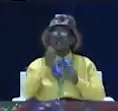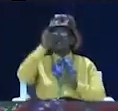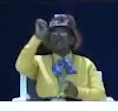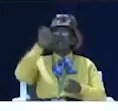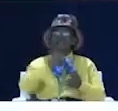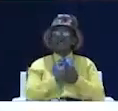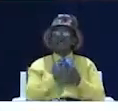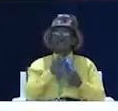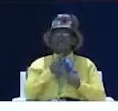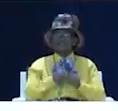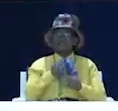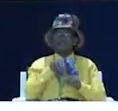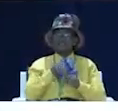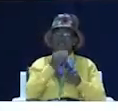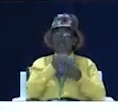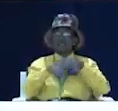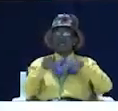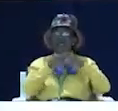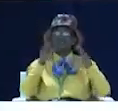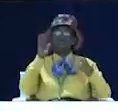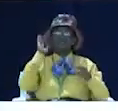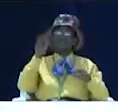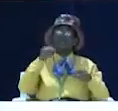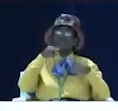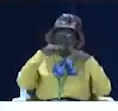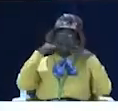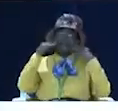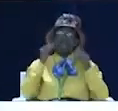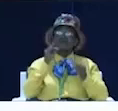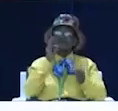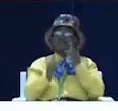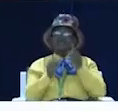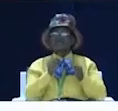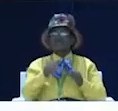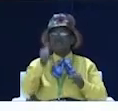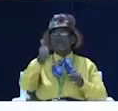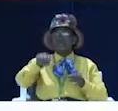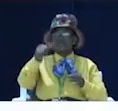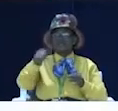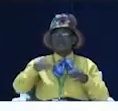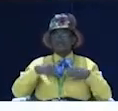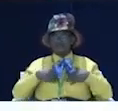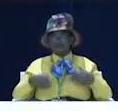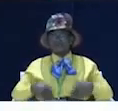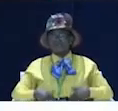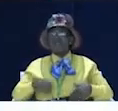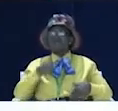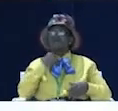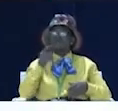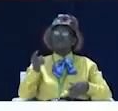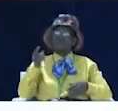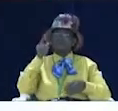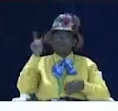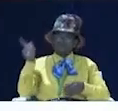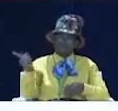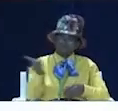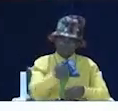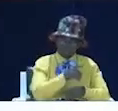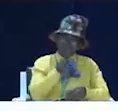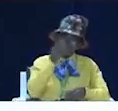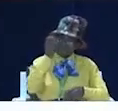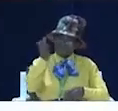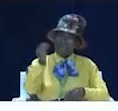If anybody tells you that there's no way you can make it in life, that you are going to die poor,